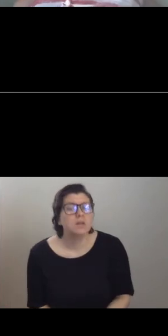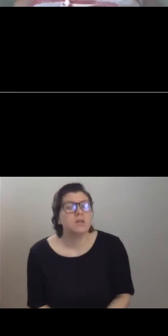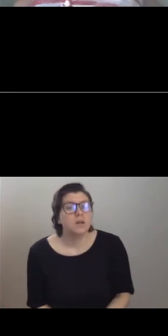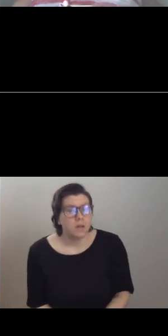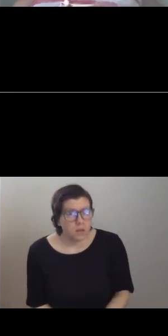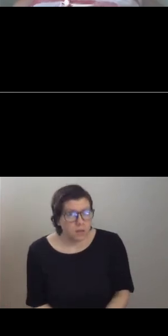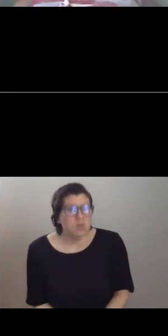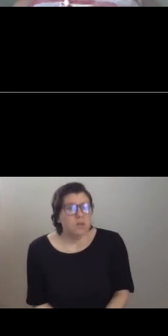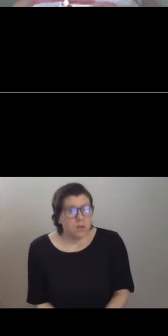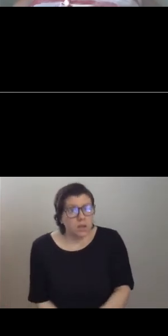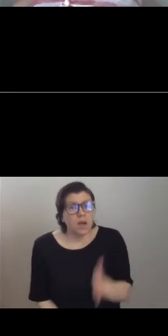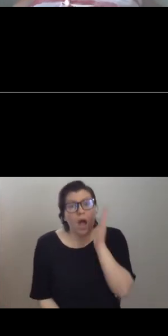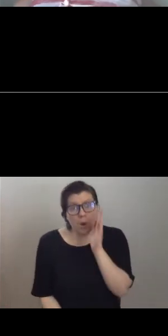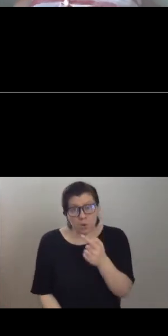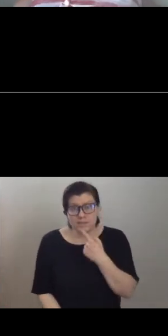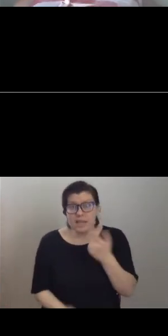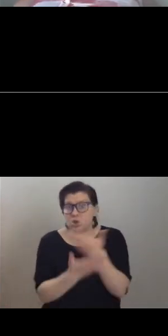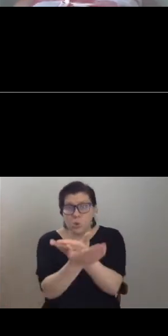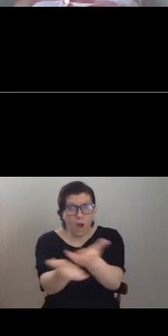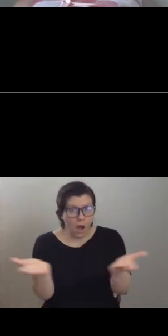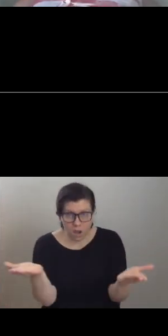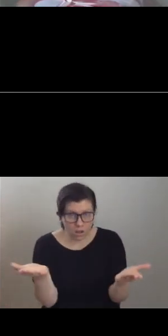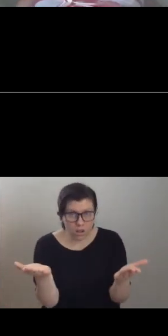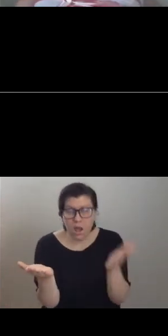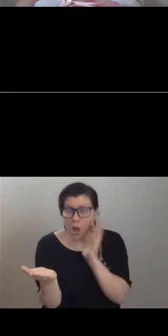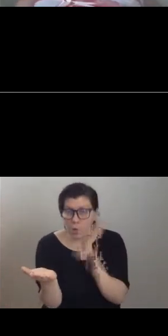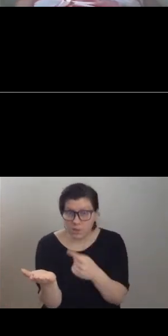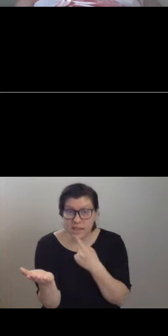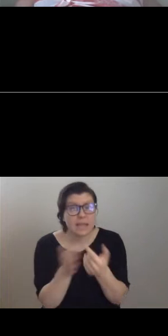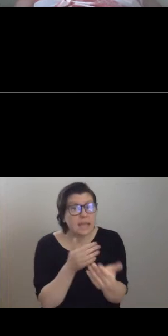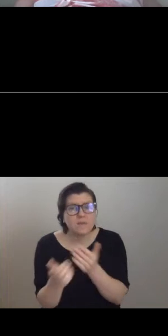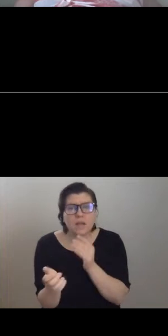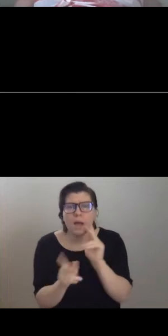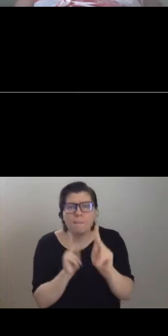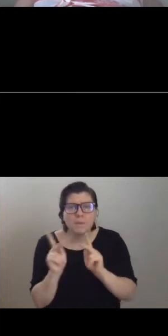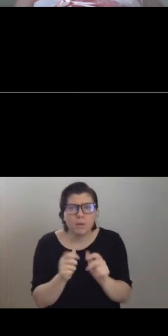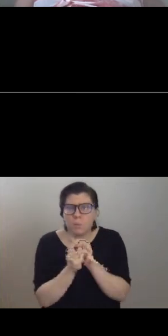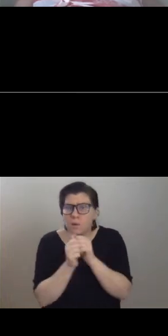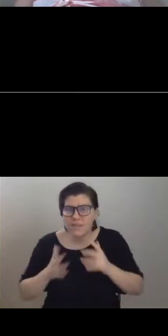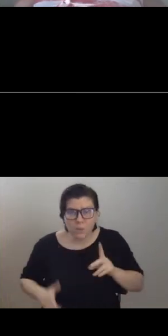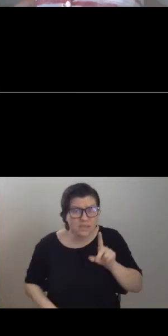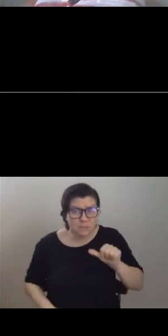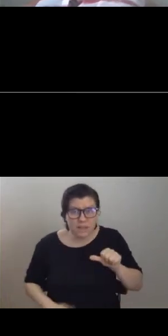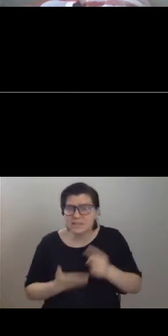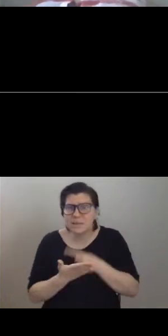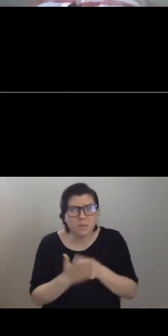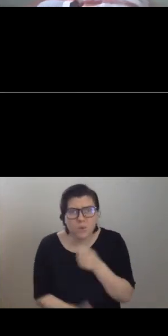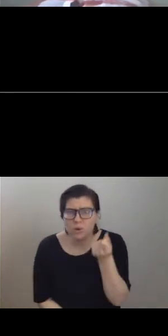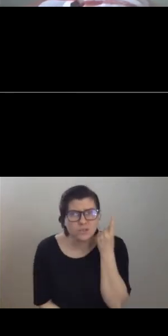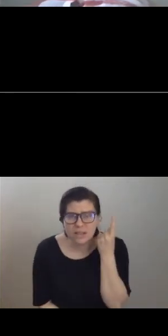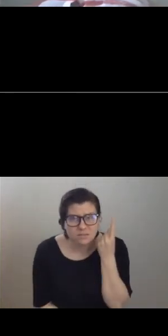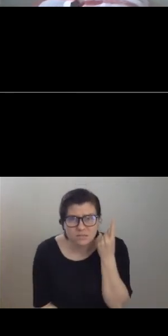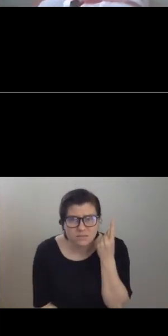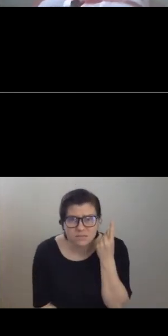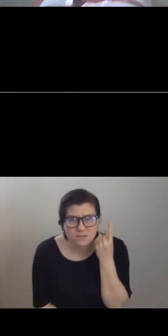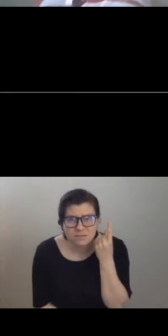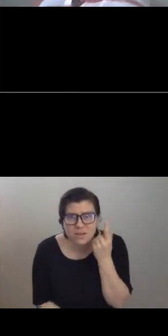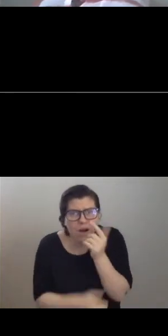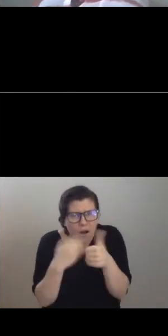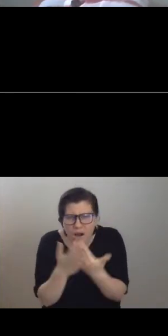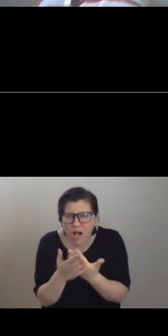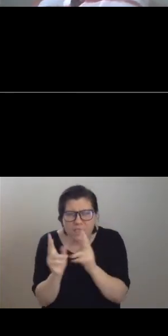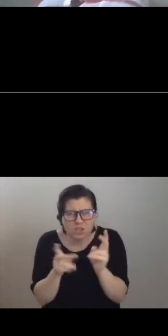the whole audience out there is even people without disabilities sometimes don't understand every issue on